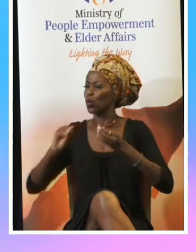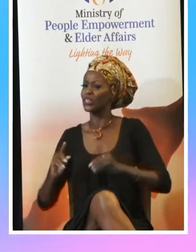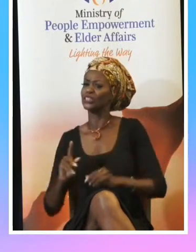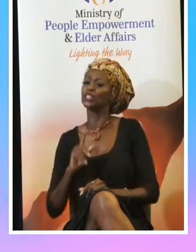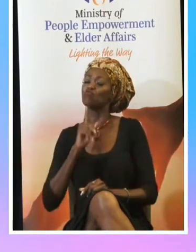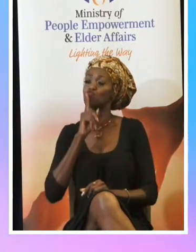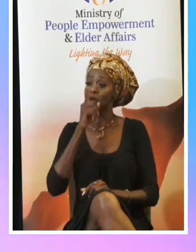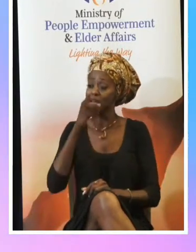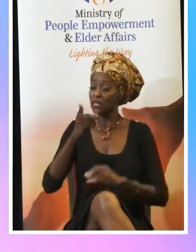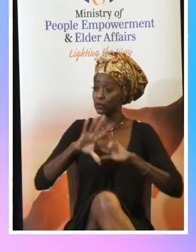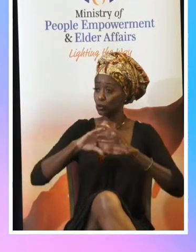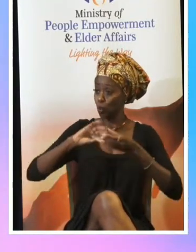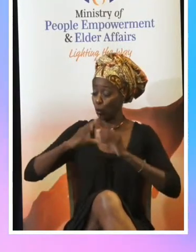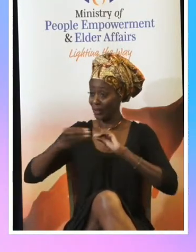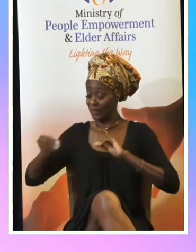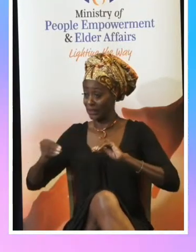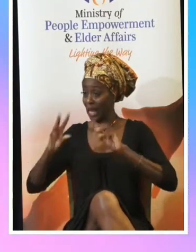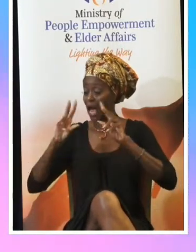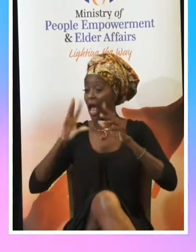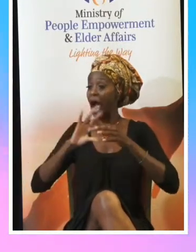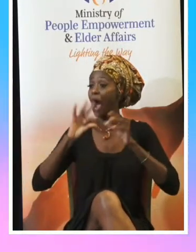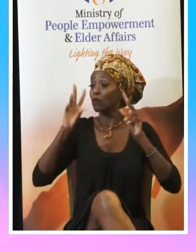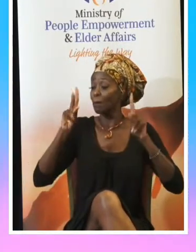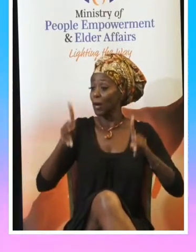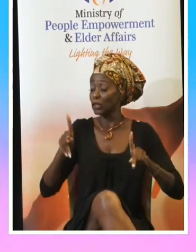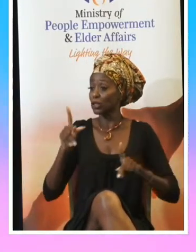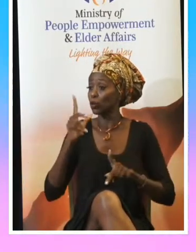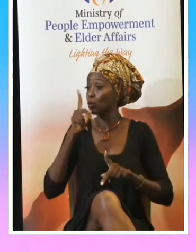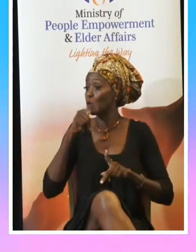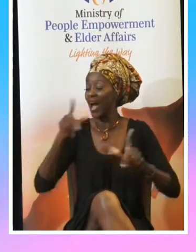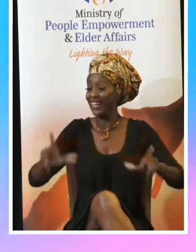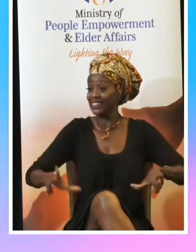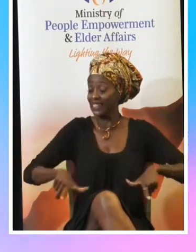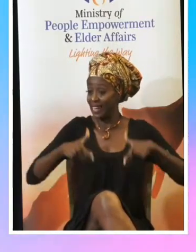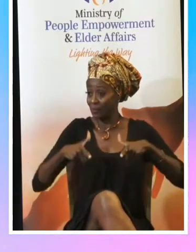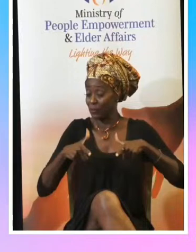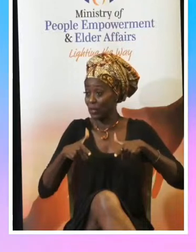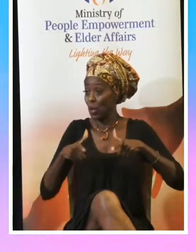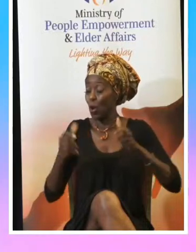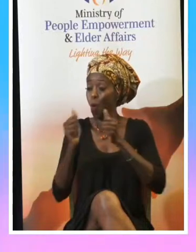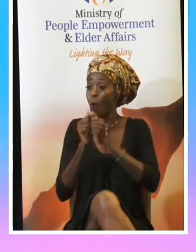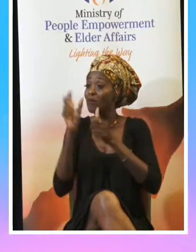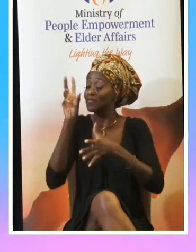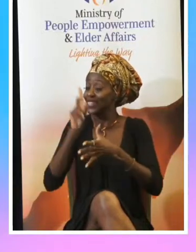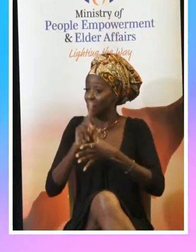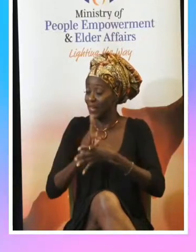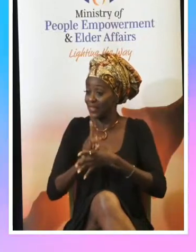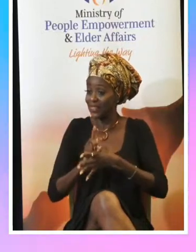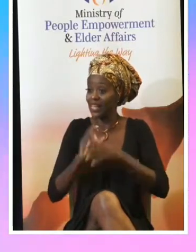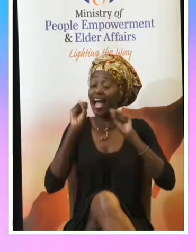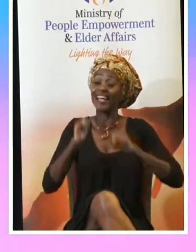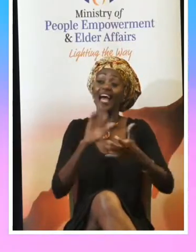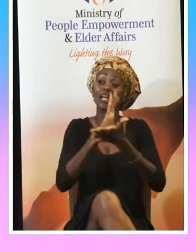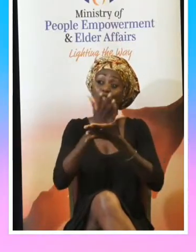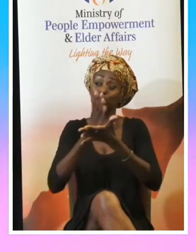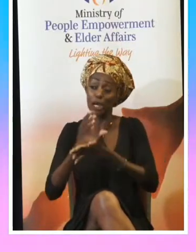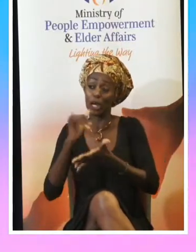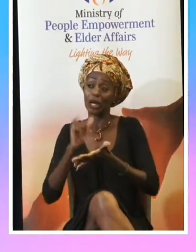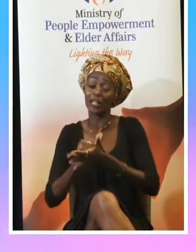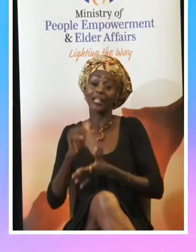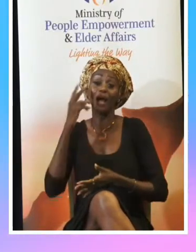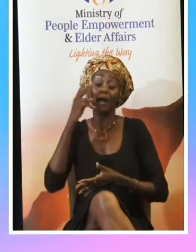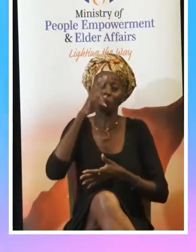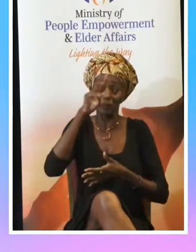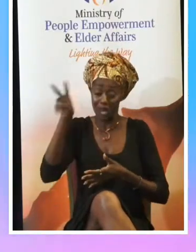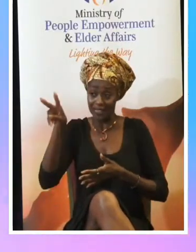story of a person who's lived a life with a disability, and who can share that perspective in